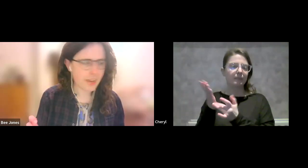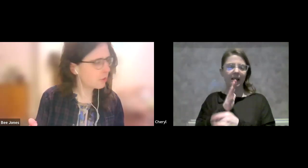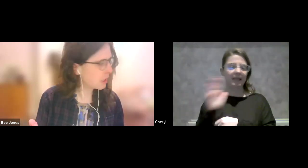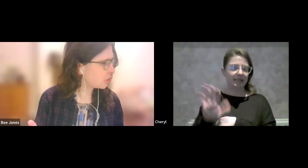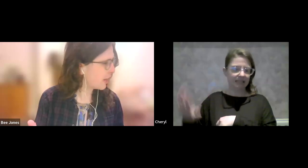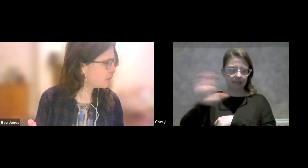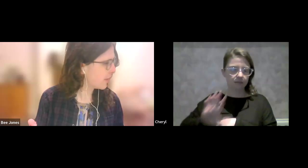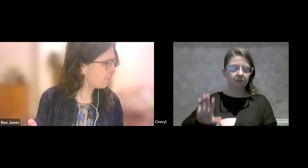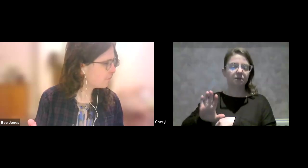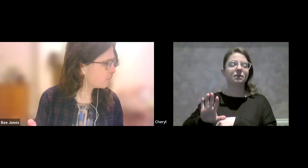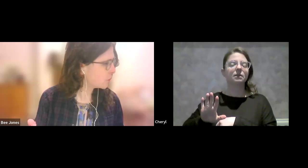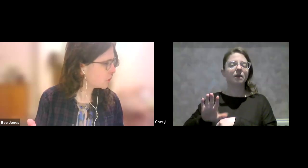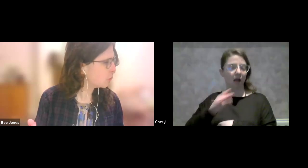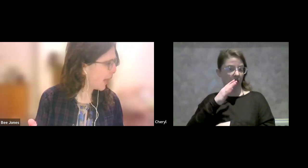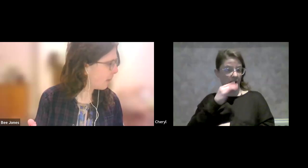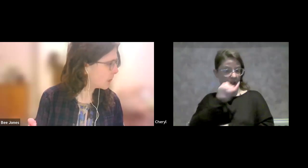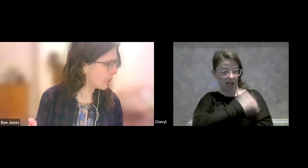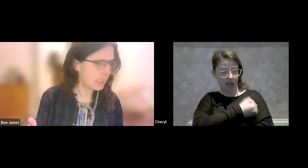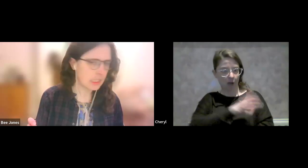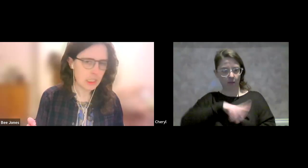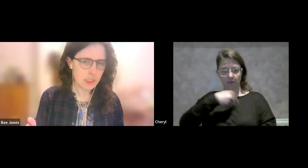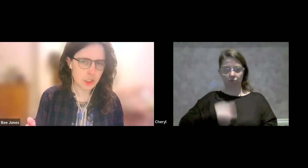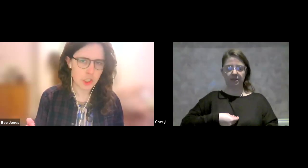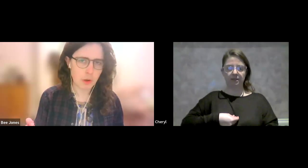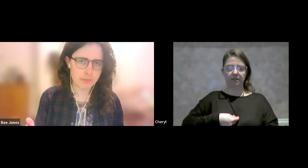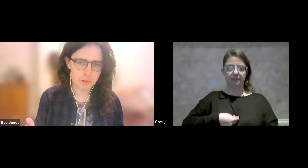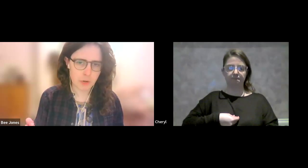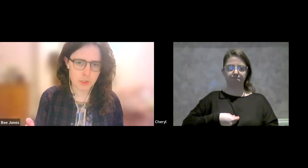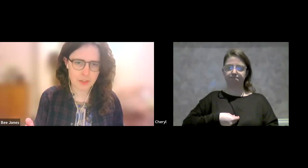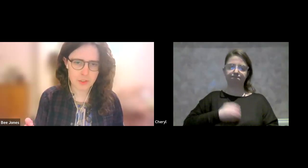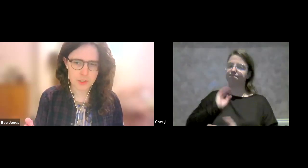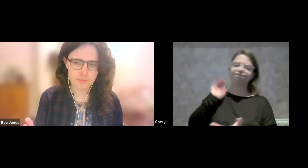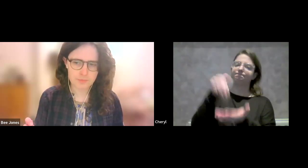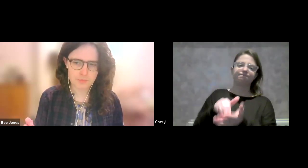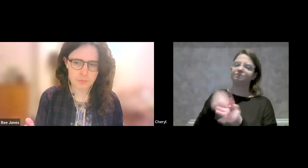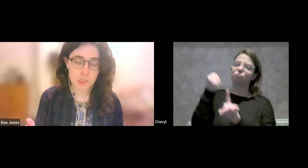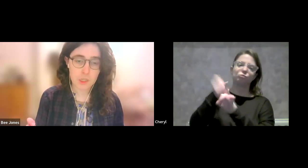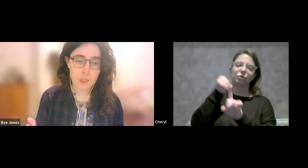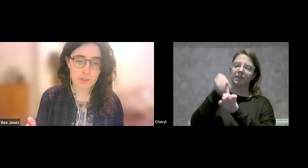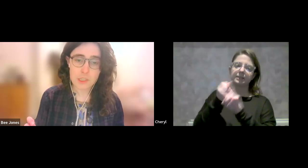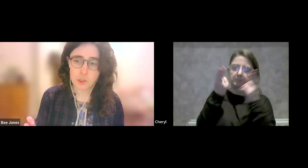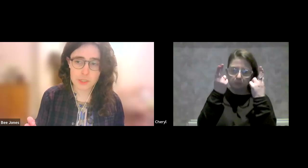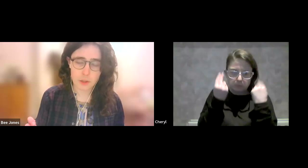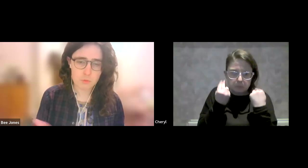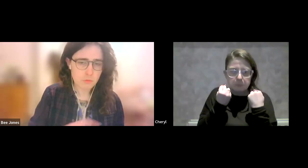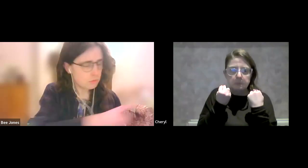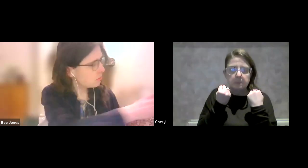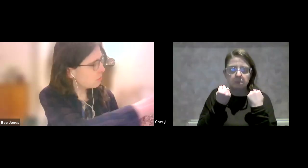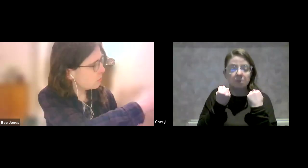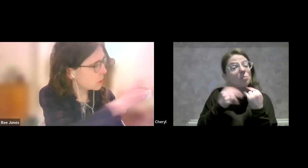the cowardly trans femme was too cowardly to show up for protests. Eventually,